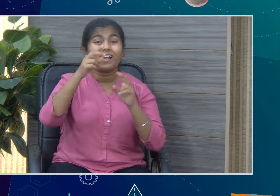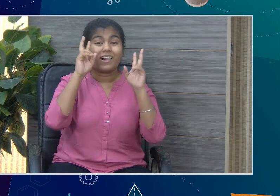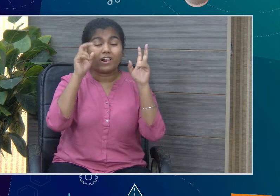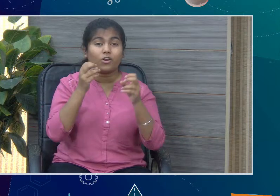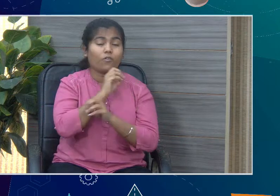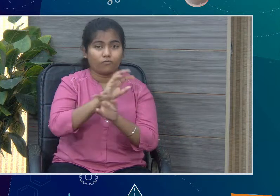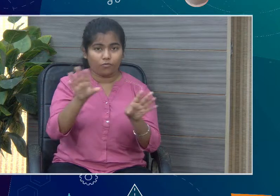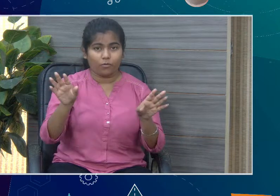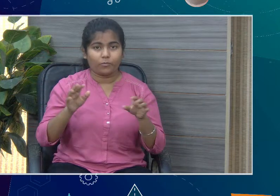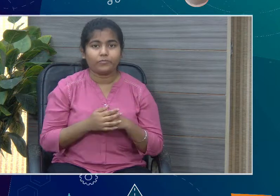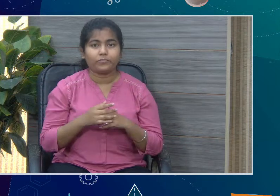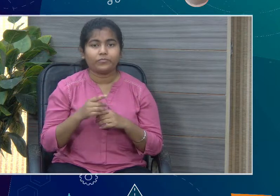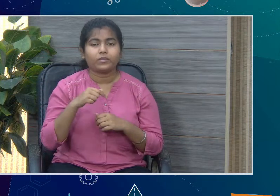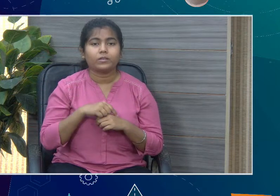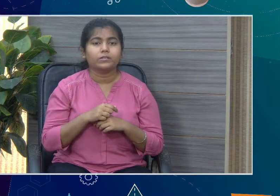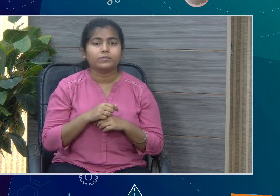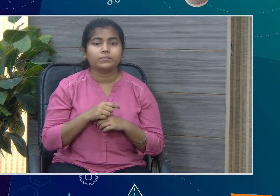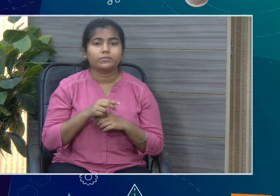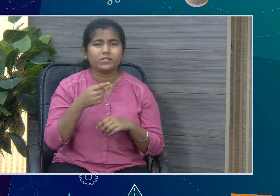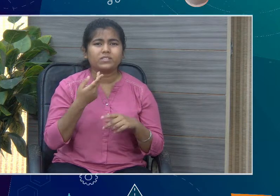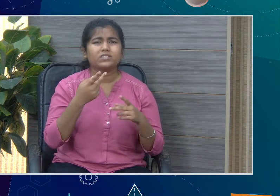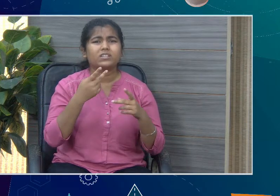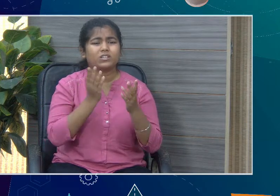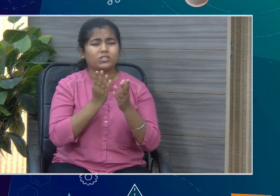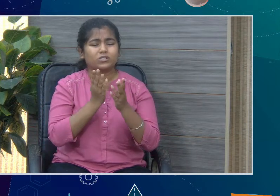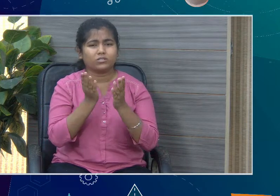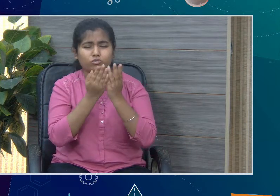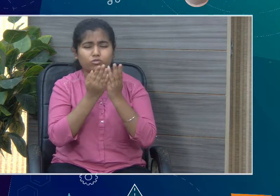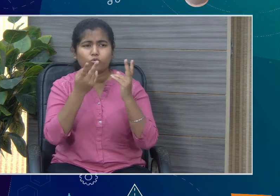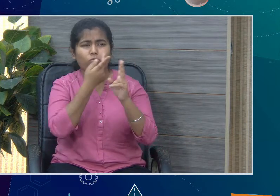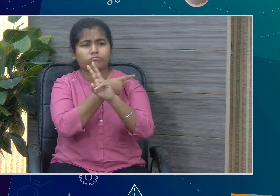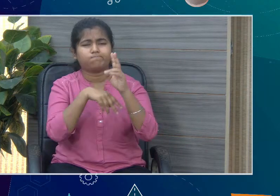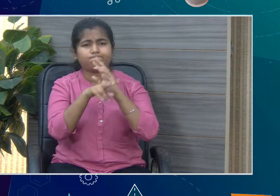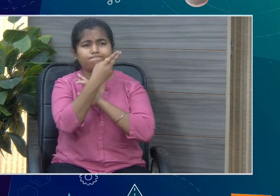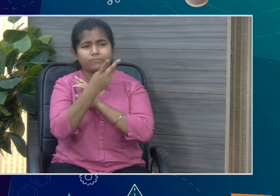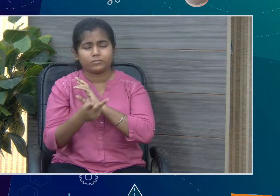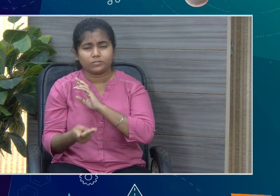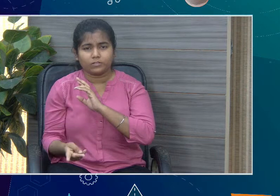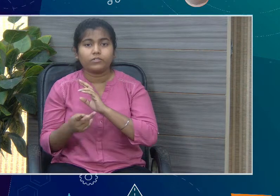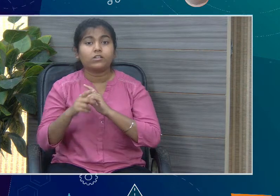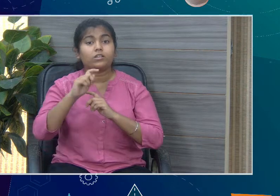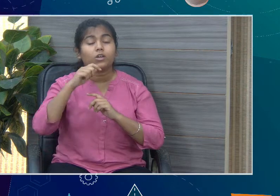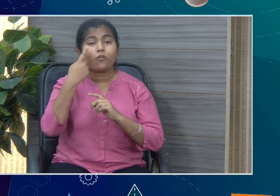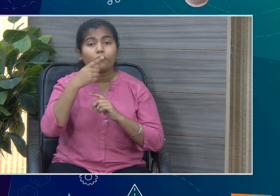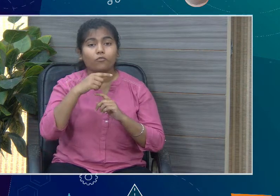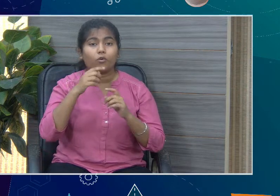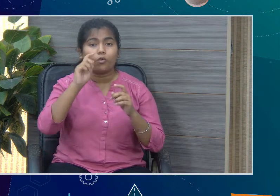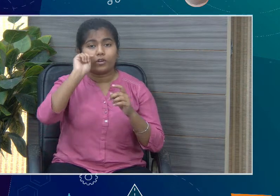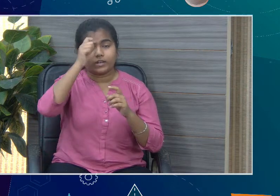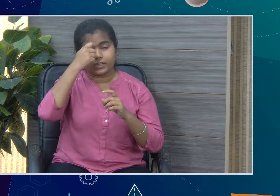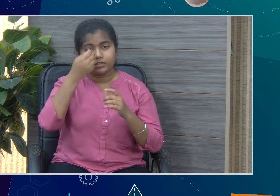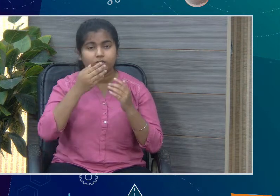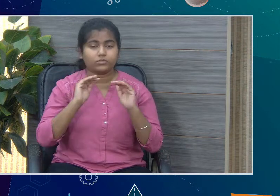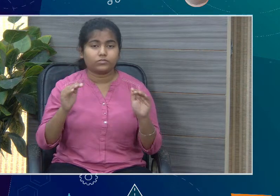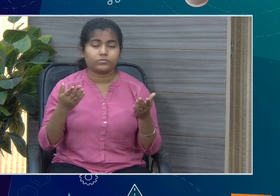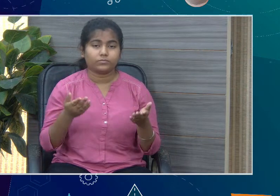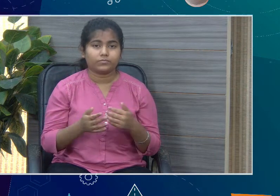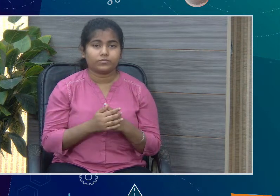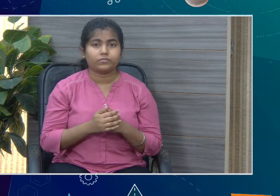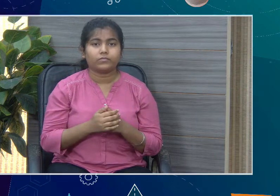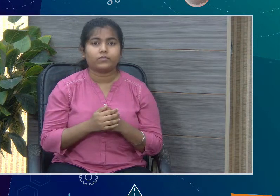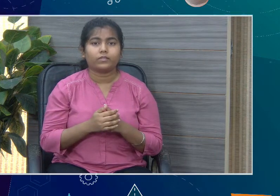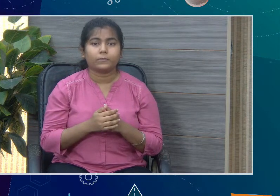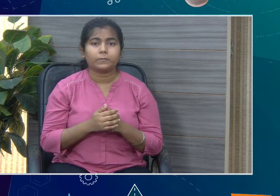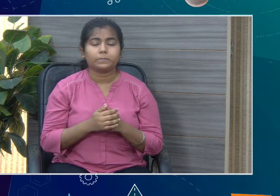That is a different kind of school, and this is for 6th standard English student. So be with us, and at that